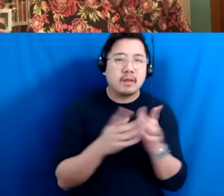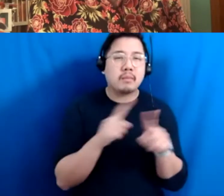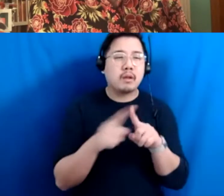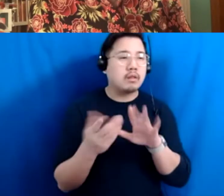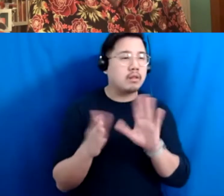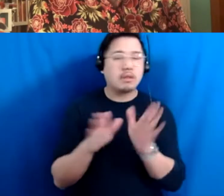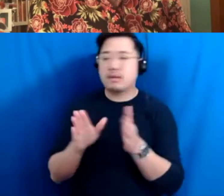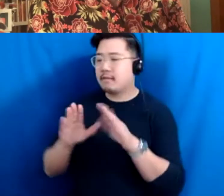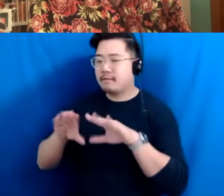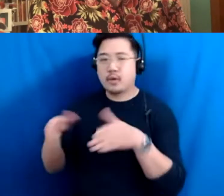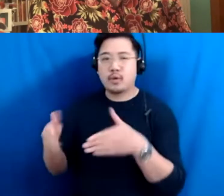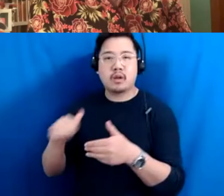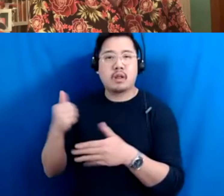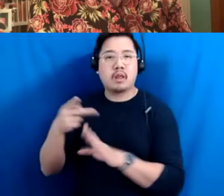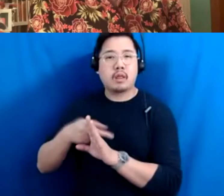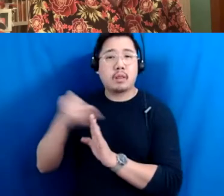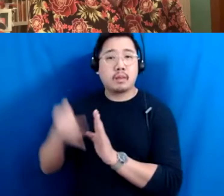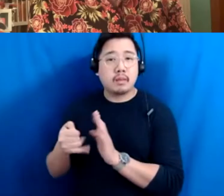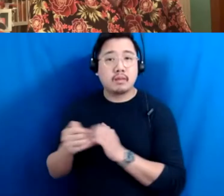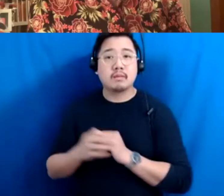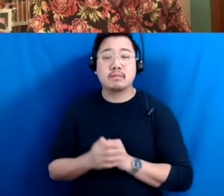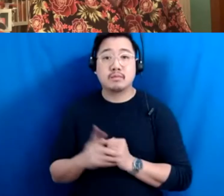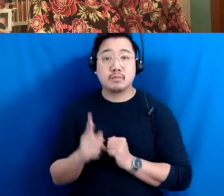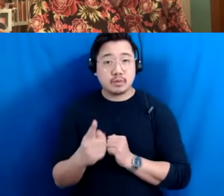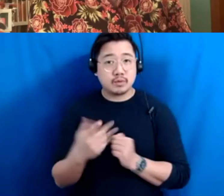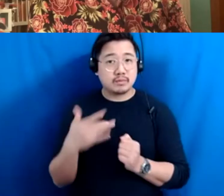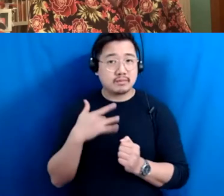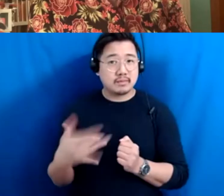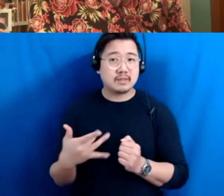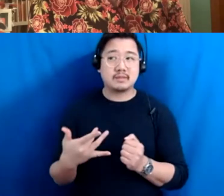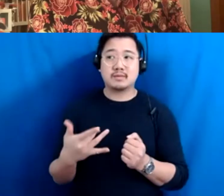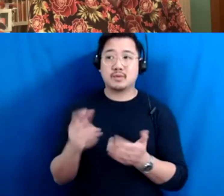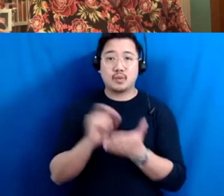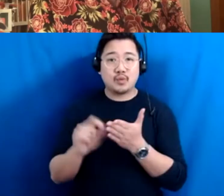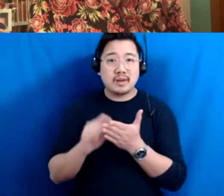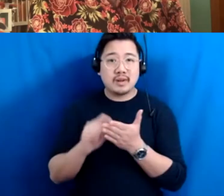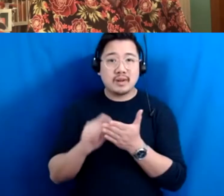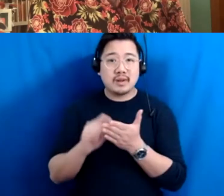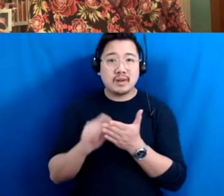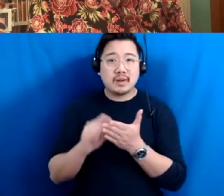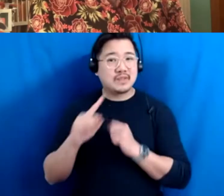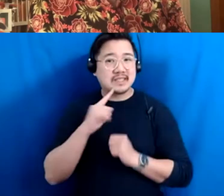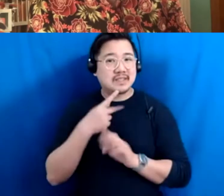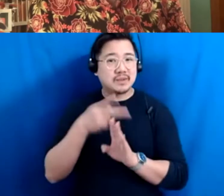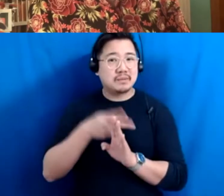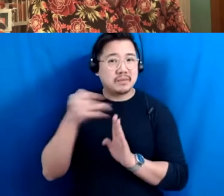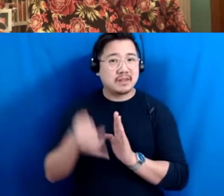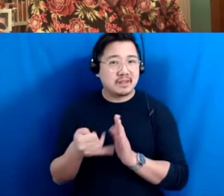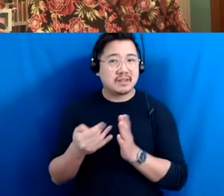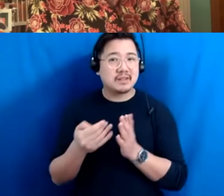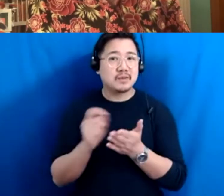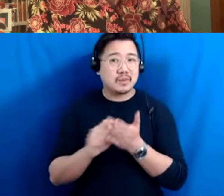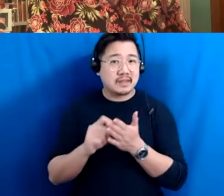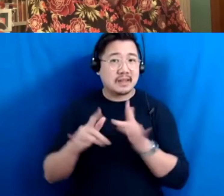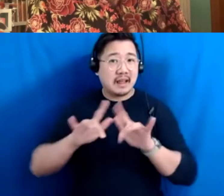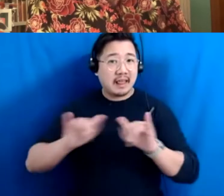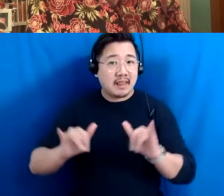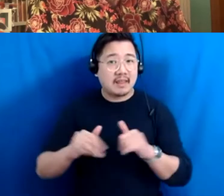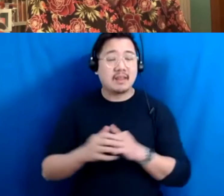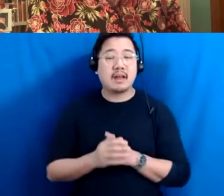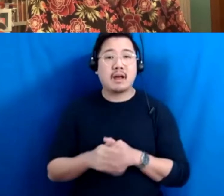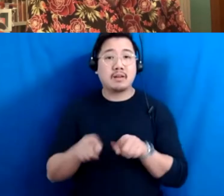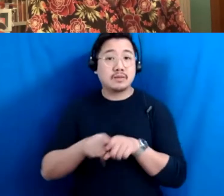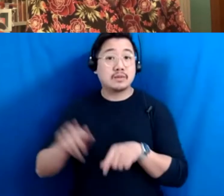writing multiple serious projects at the same time? And I mean, Sarah, please feel free to hop in here as well if you have thoughts. I